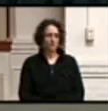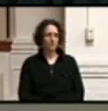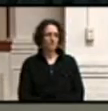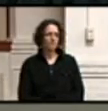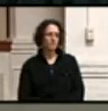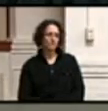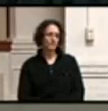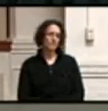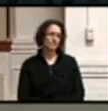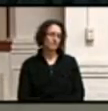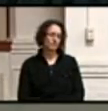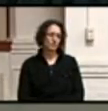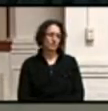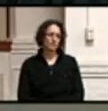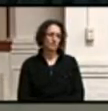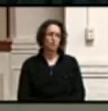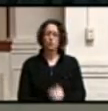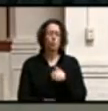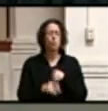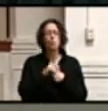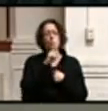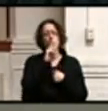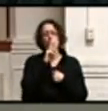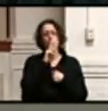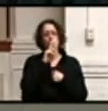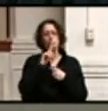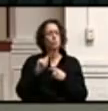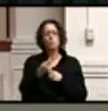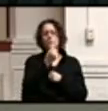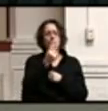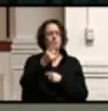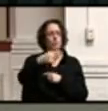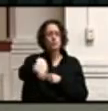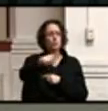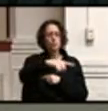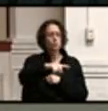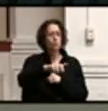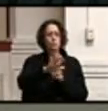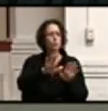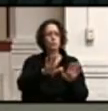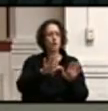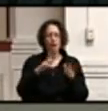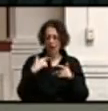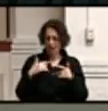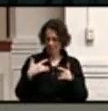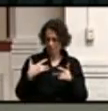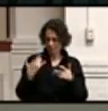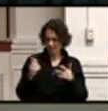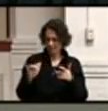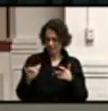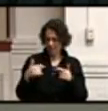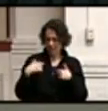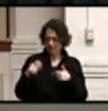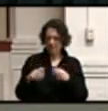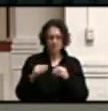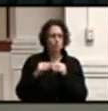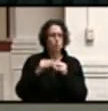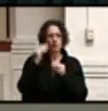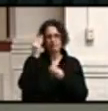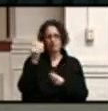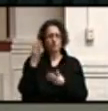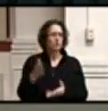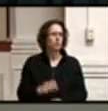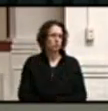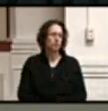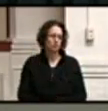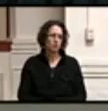it's not to be disrespectful to you folks, because I don't want to, I mean, I don't have enough time in my day to live my life, let